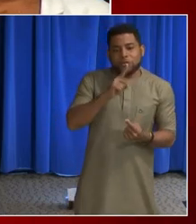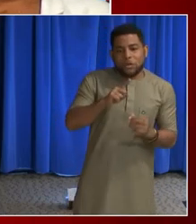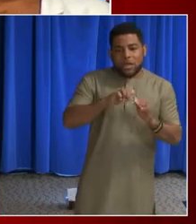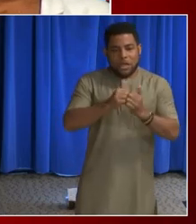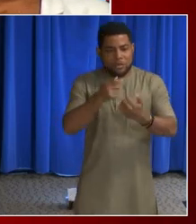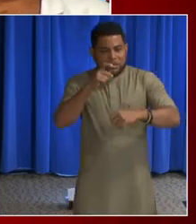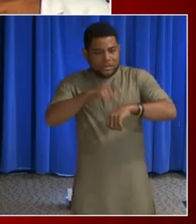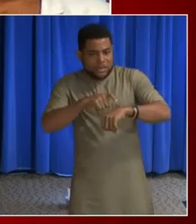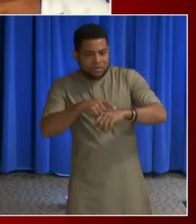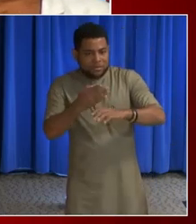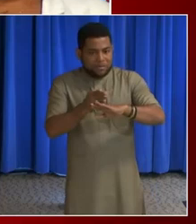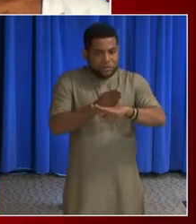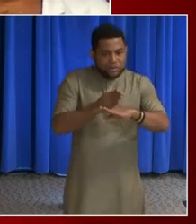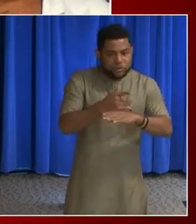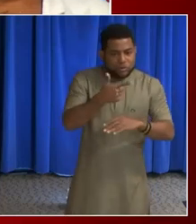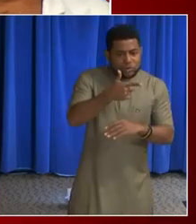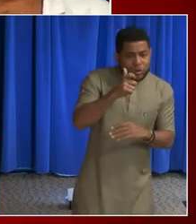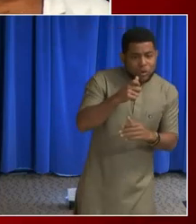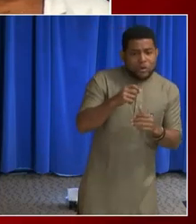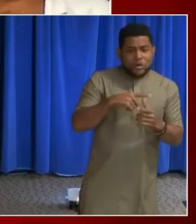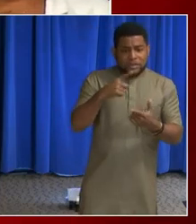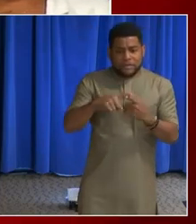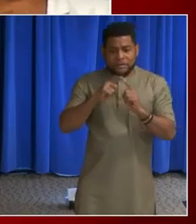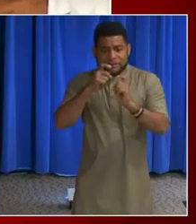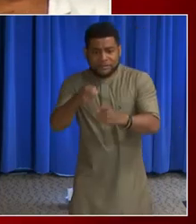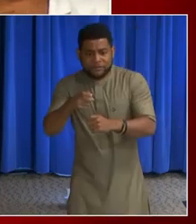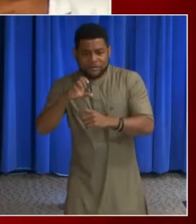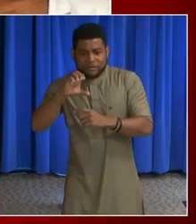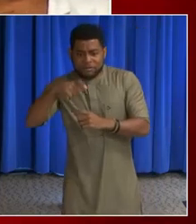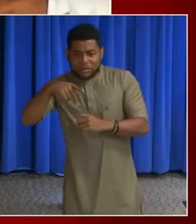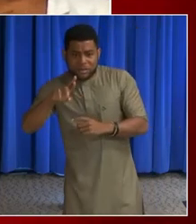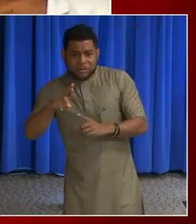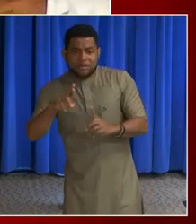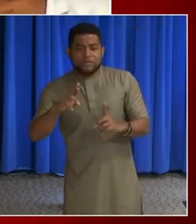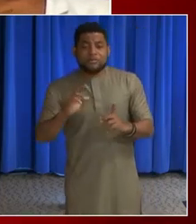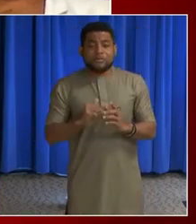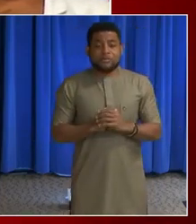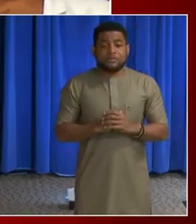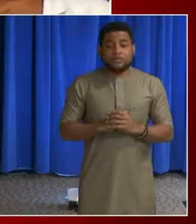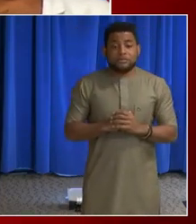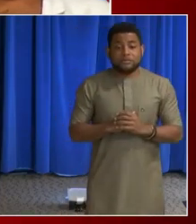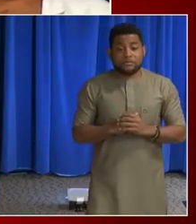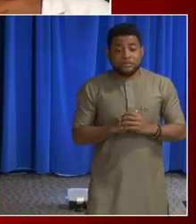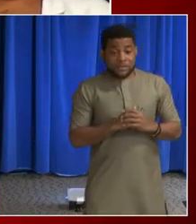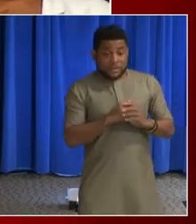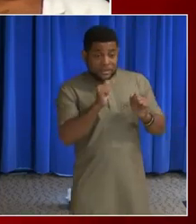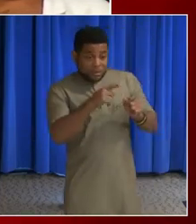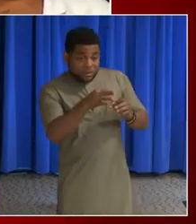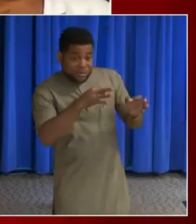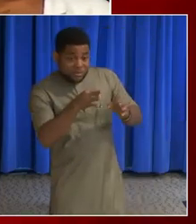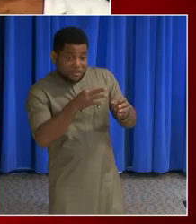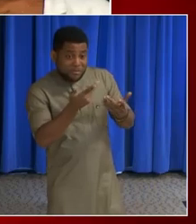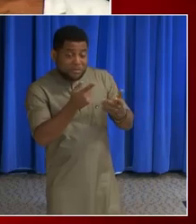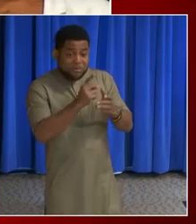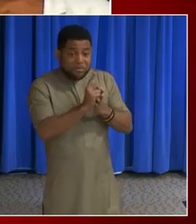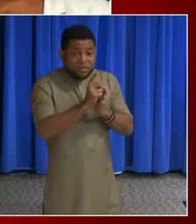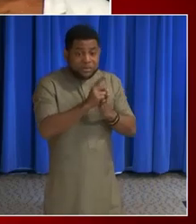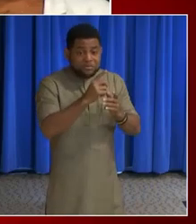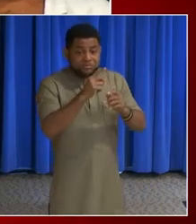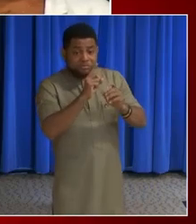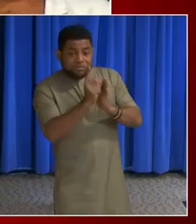the time of the shooting and the time of the CPR. Can you describe significant time, moments? Well, I mean, significant is relative,